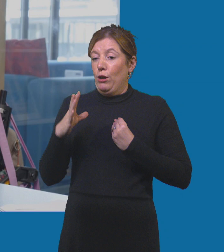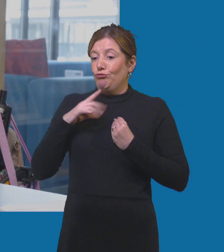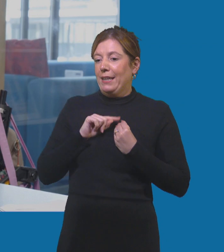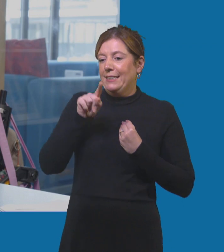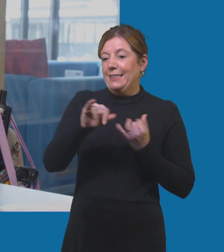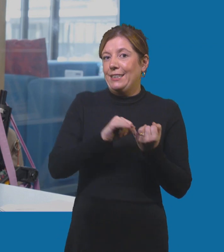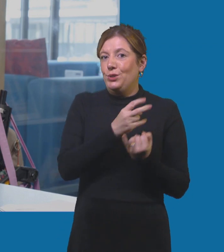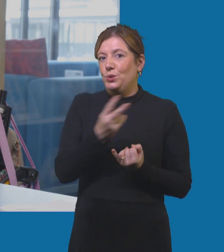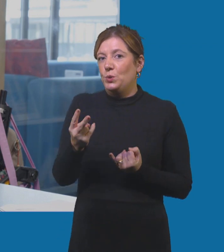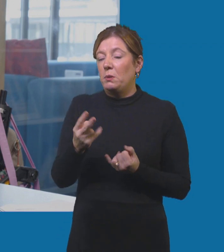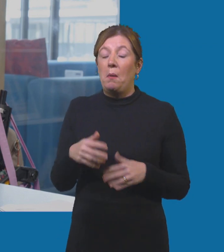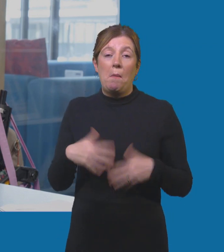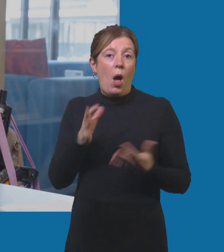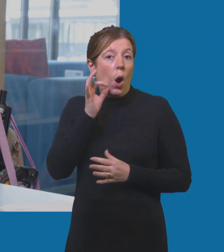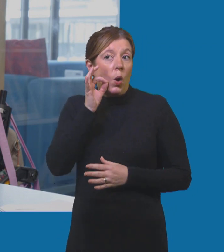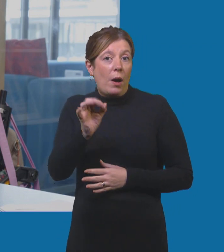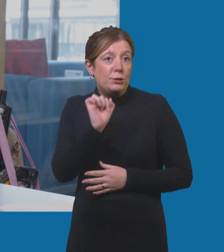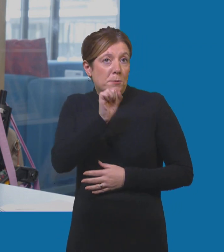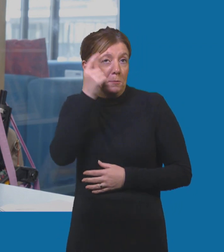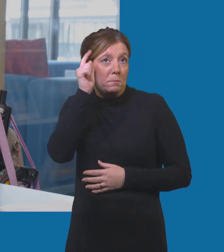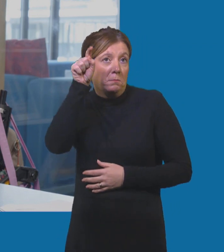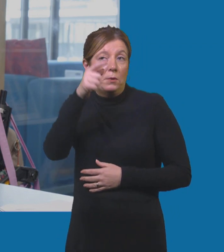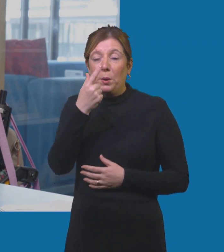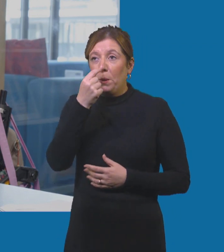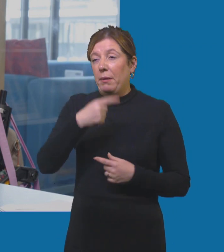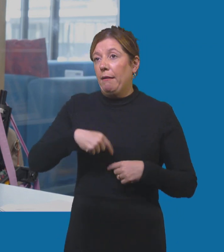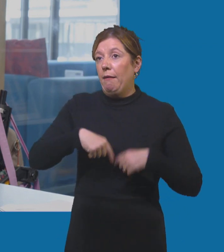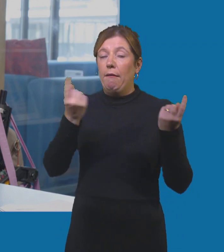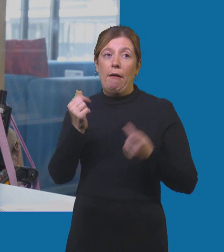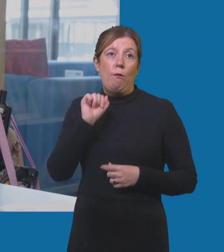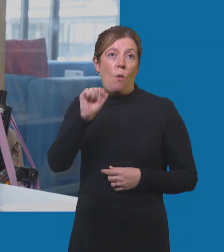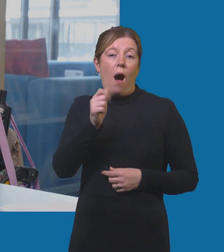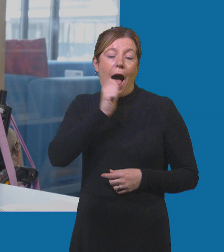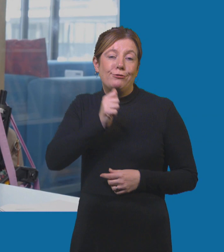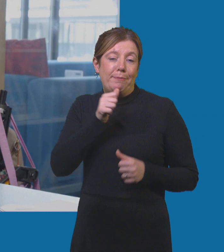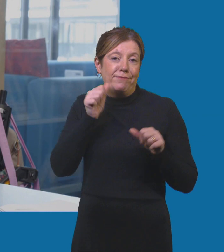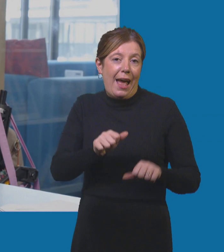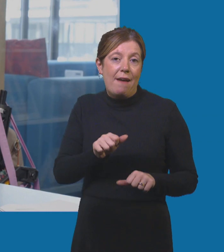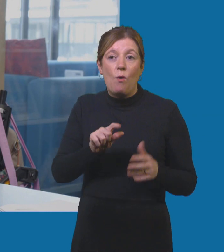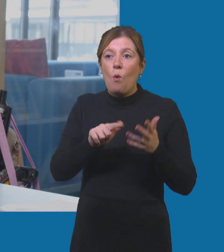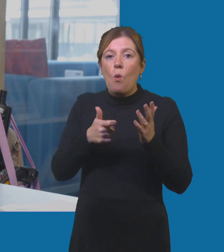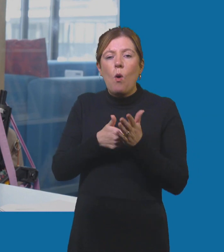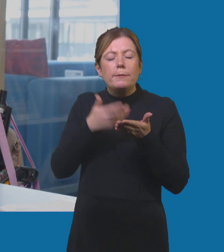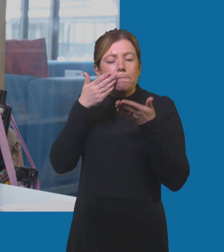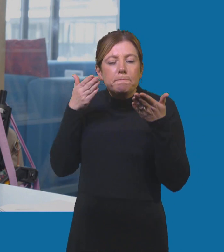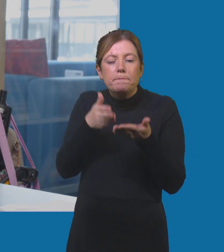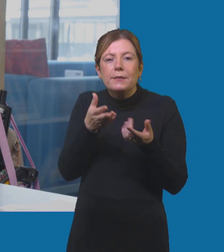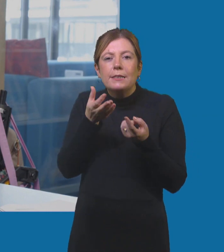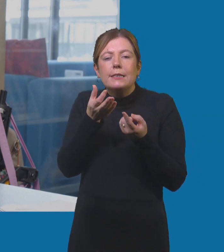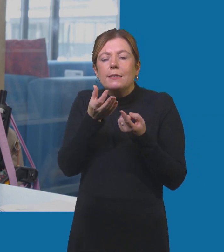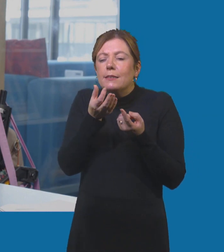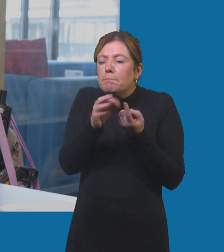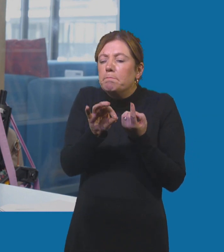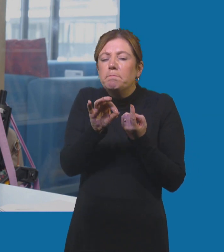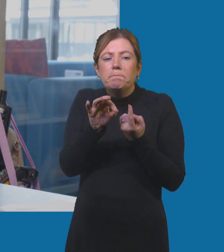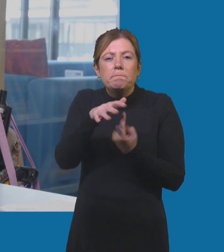on season 2? So it could be something as off the wall as what is your favourite ice cream, or something a little bit more meaningful